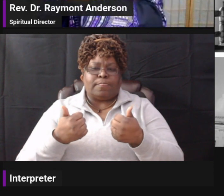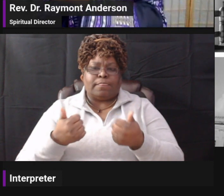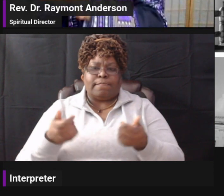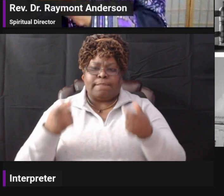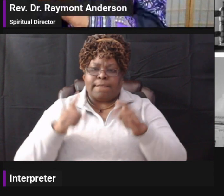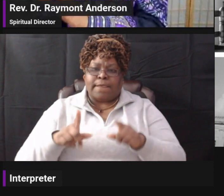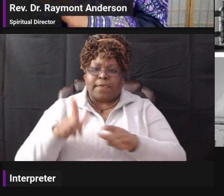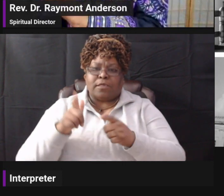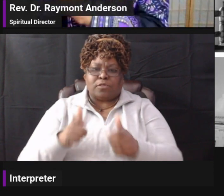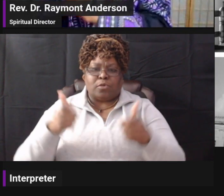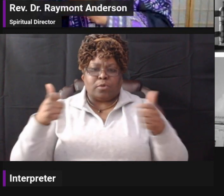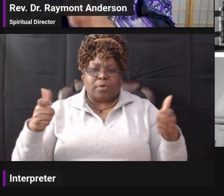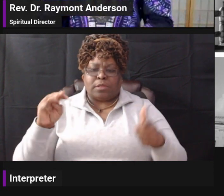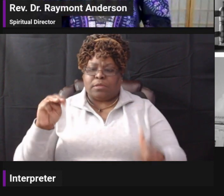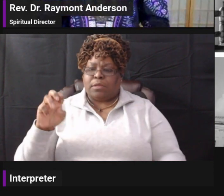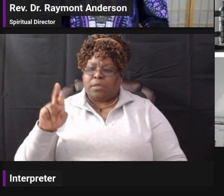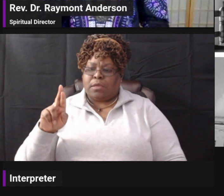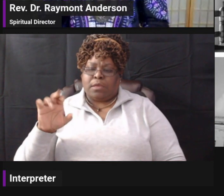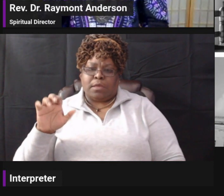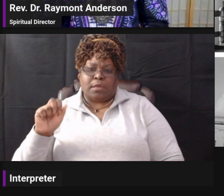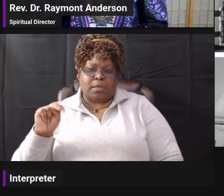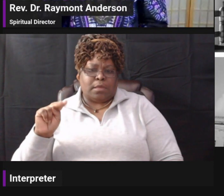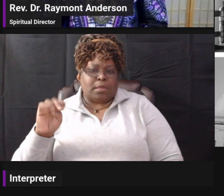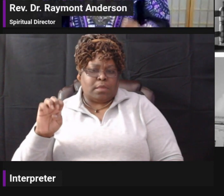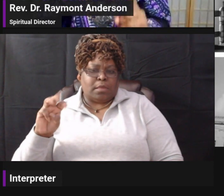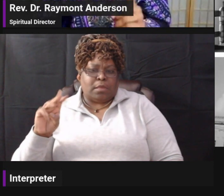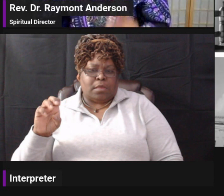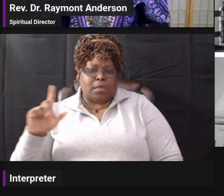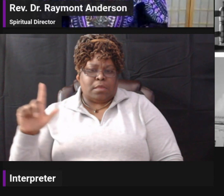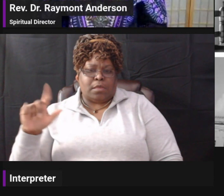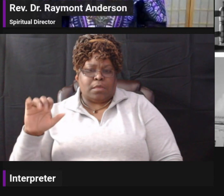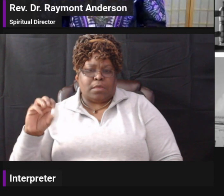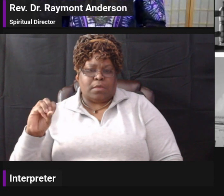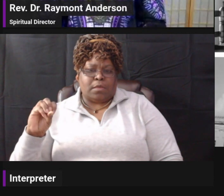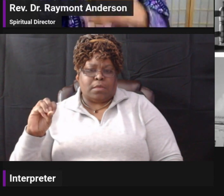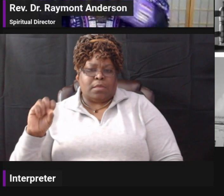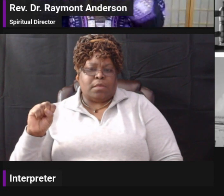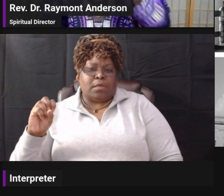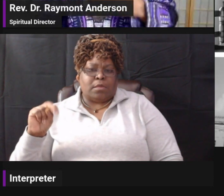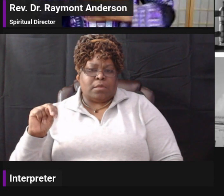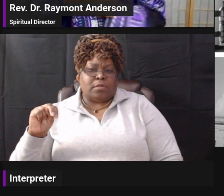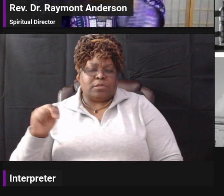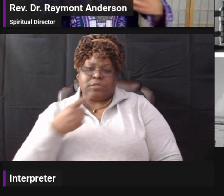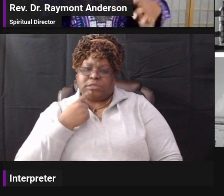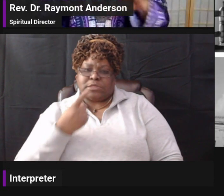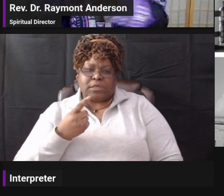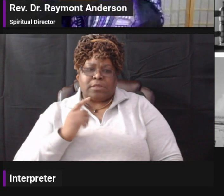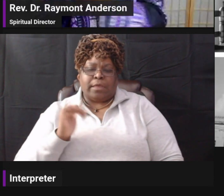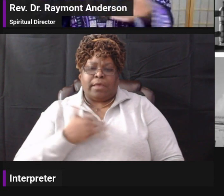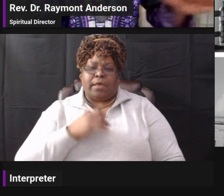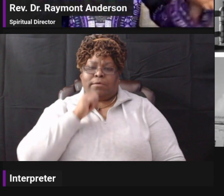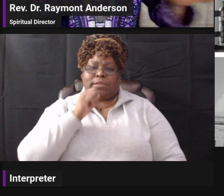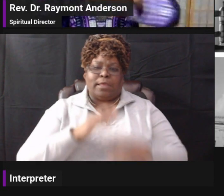as the greatness that Marianne Williamson mentioned? That is of greater concern. So our discomfort